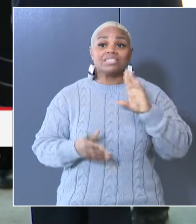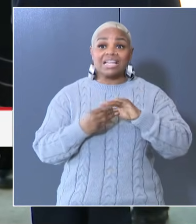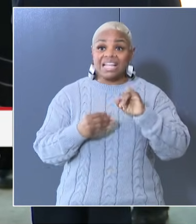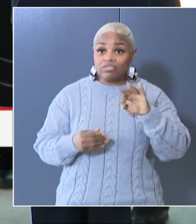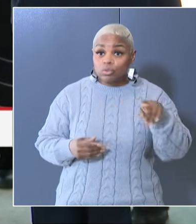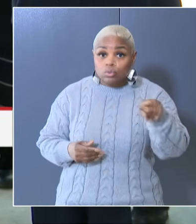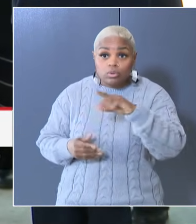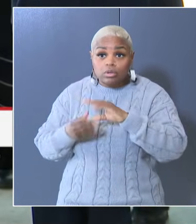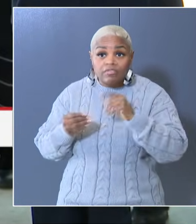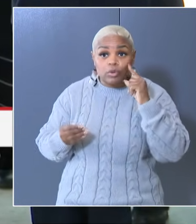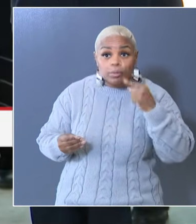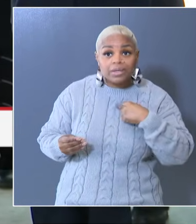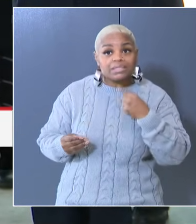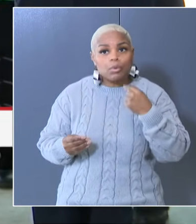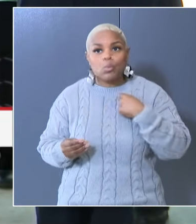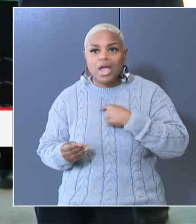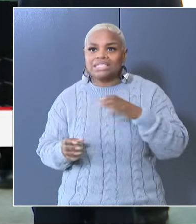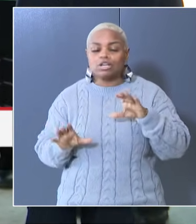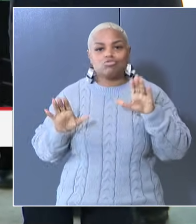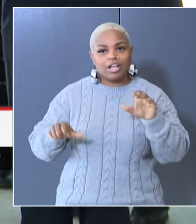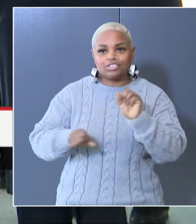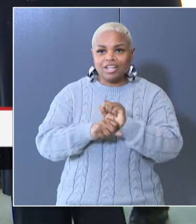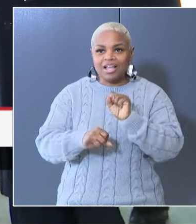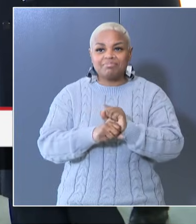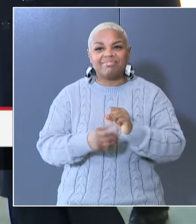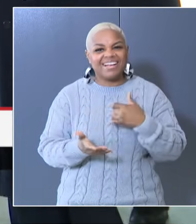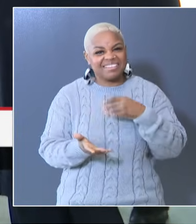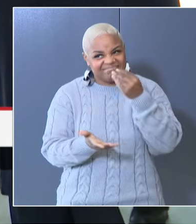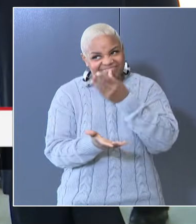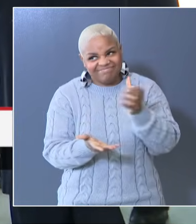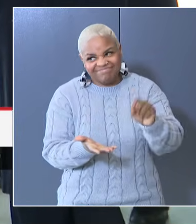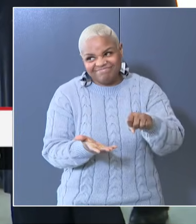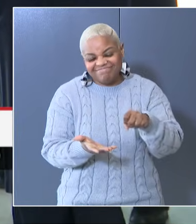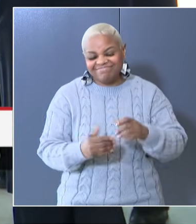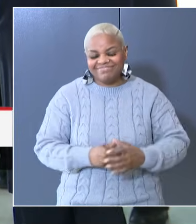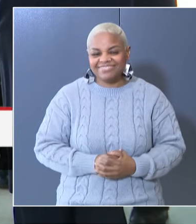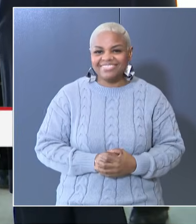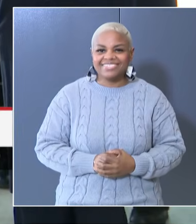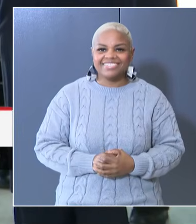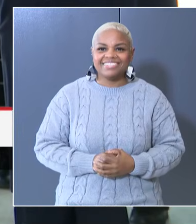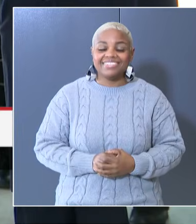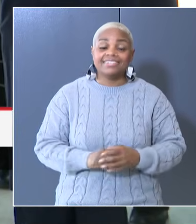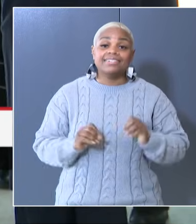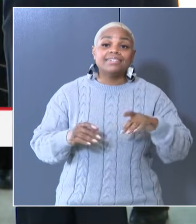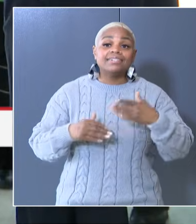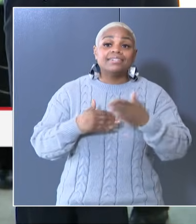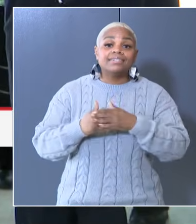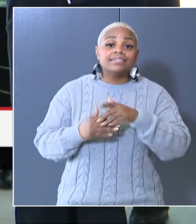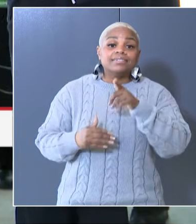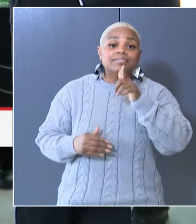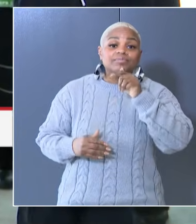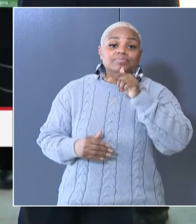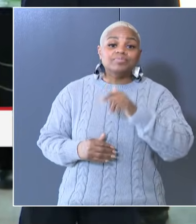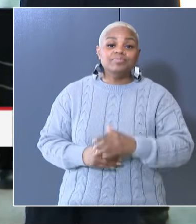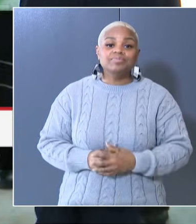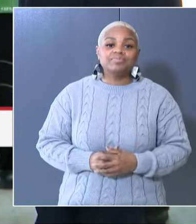for all they can. And I think Lydia? Lydia, here we go. Thank